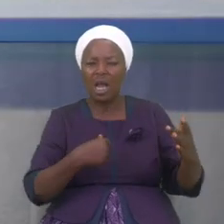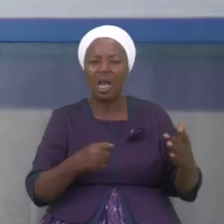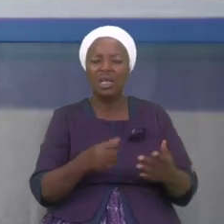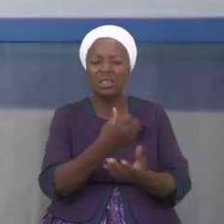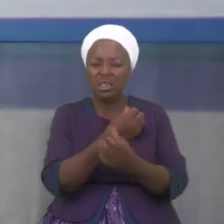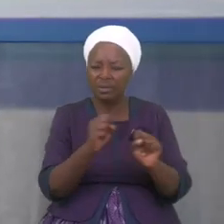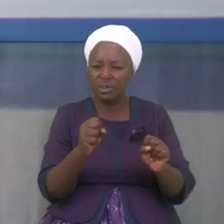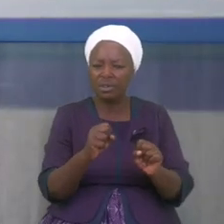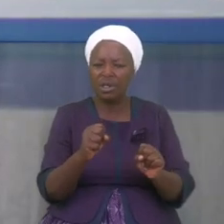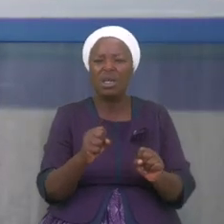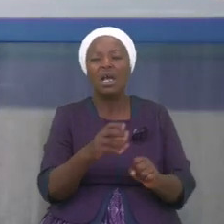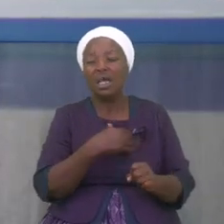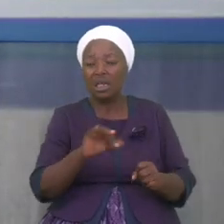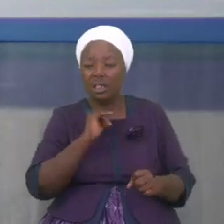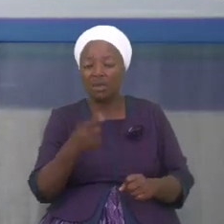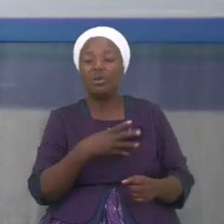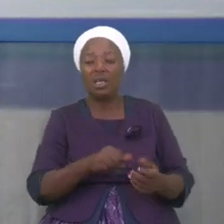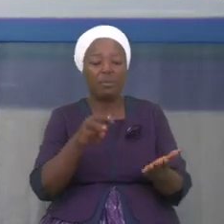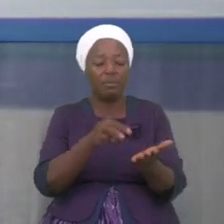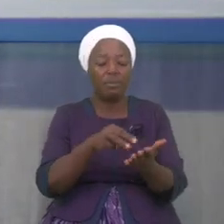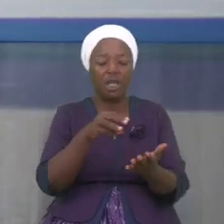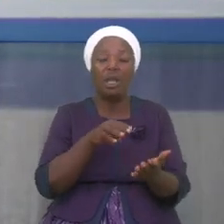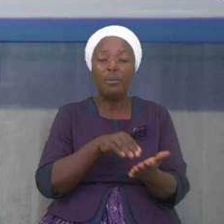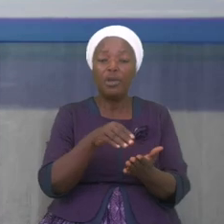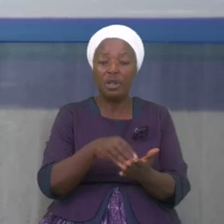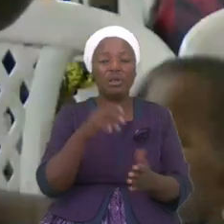times, yes, there's salvation for everyone.